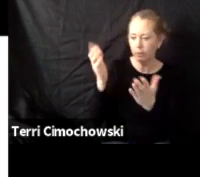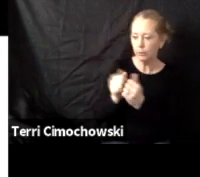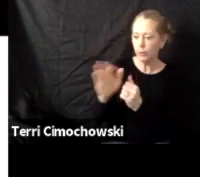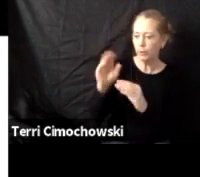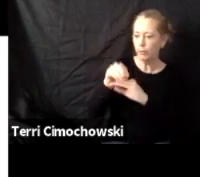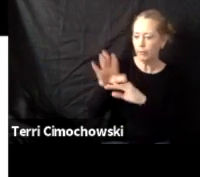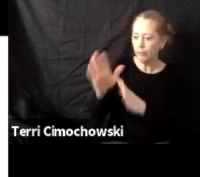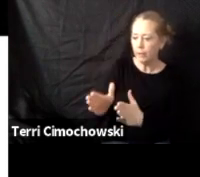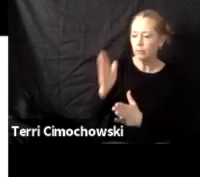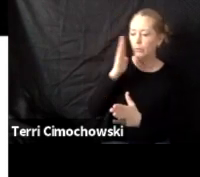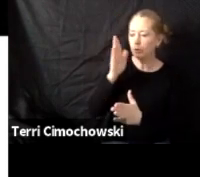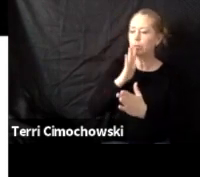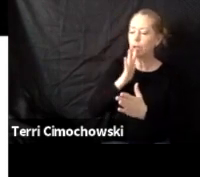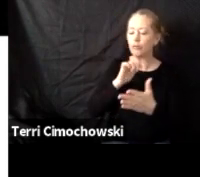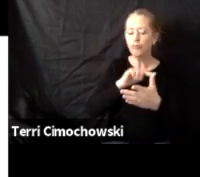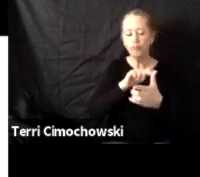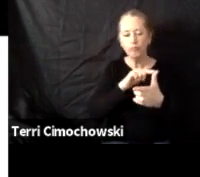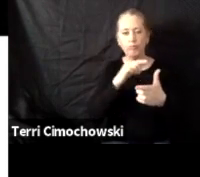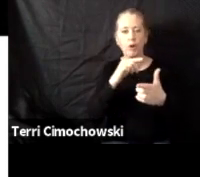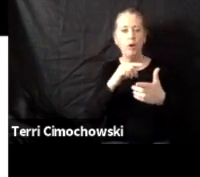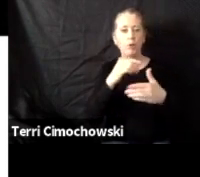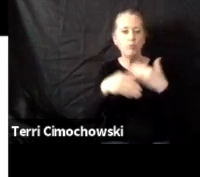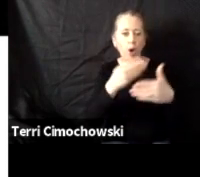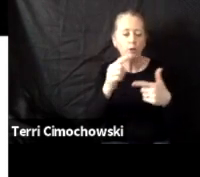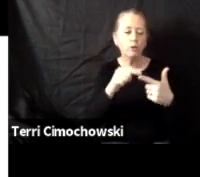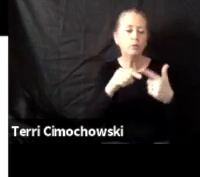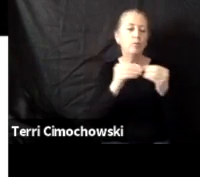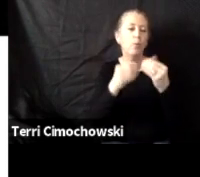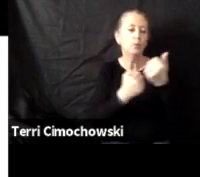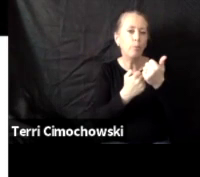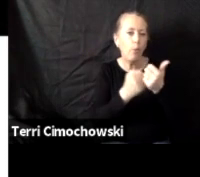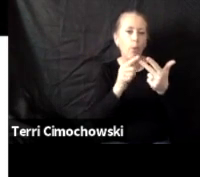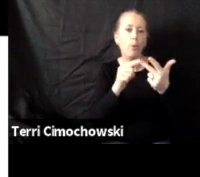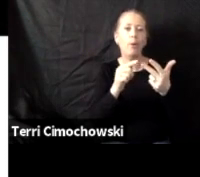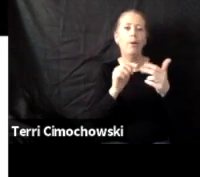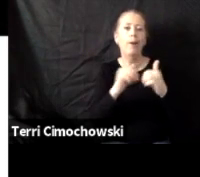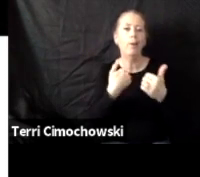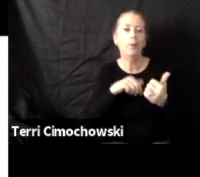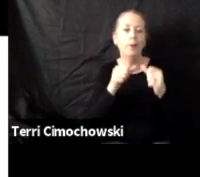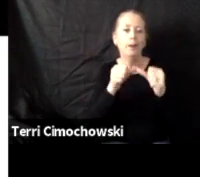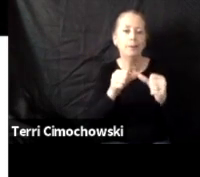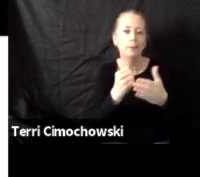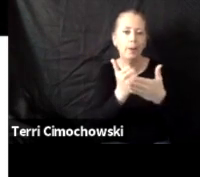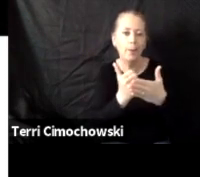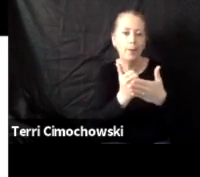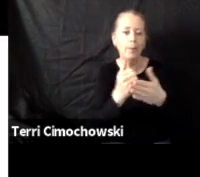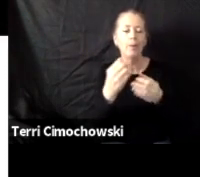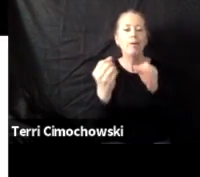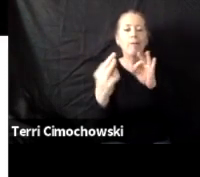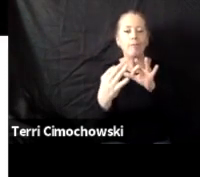their progress. What are things that they need additional support on? How can we continue to help as a system and coach and provide